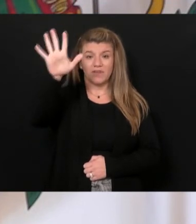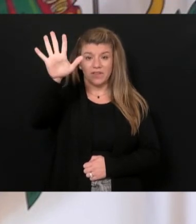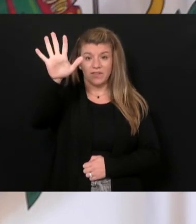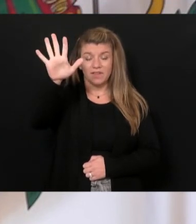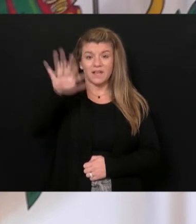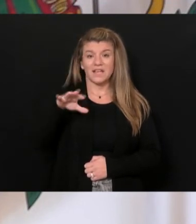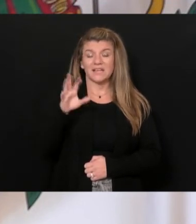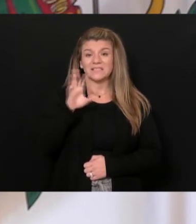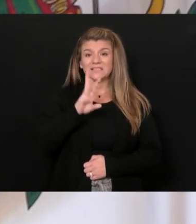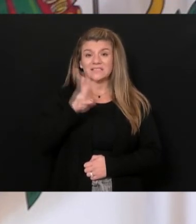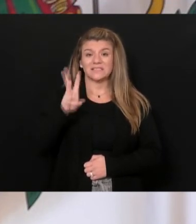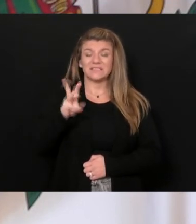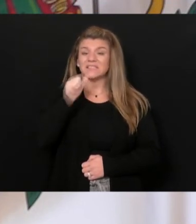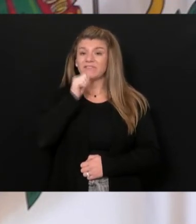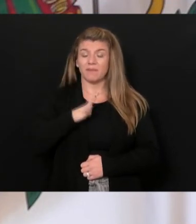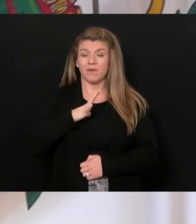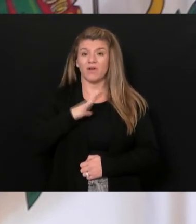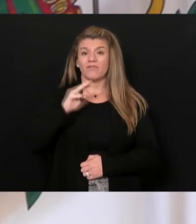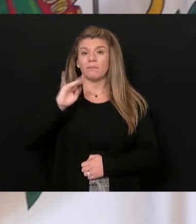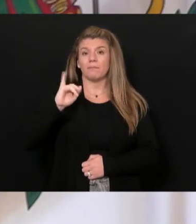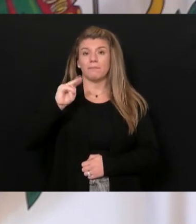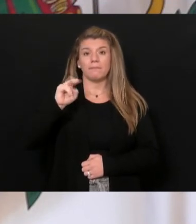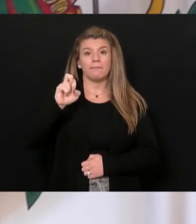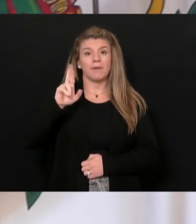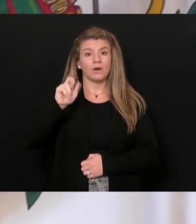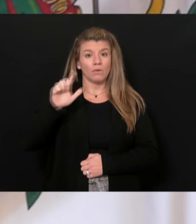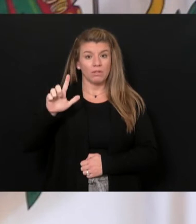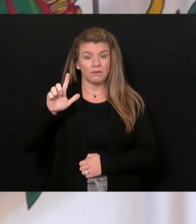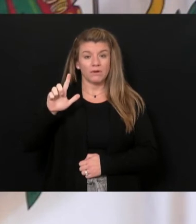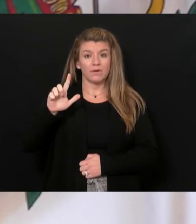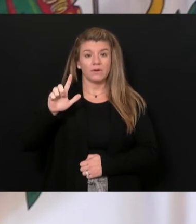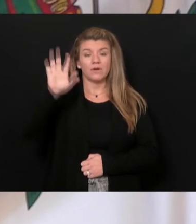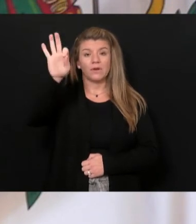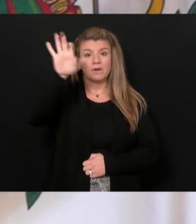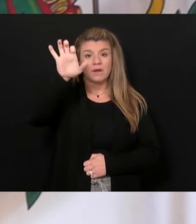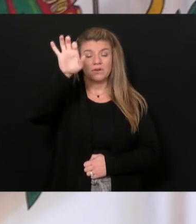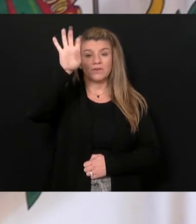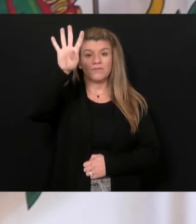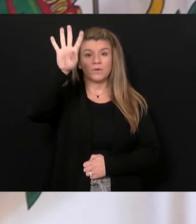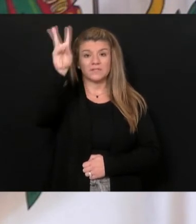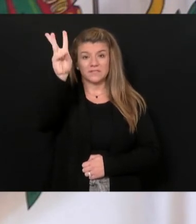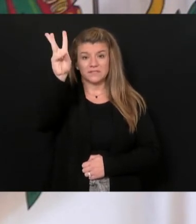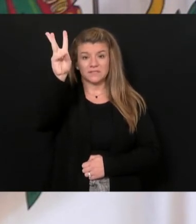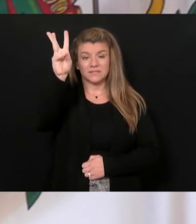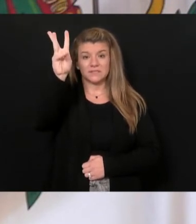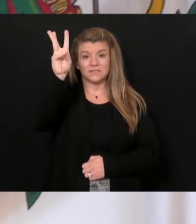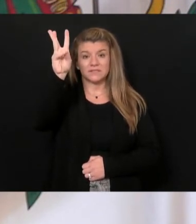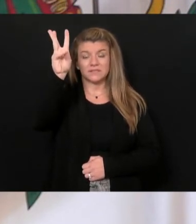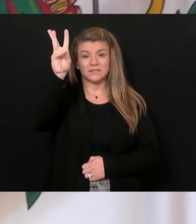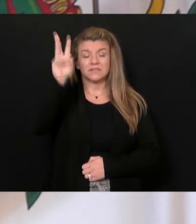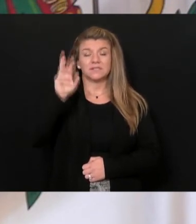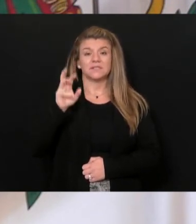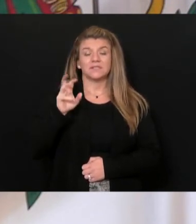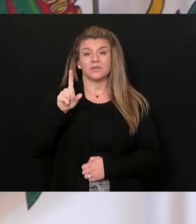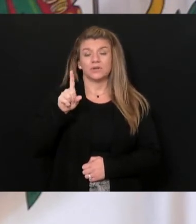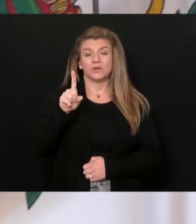death, a 66-year-old female from Mineral County. Our 946th death,